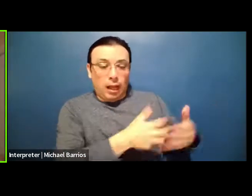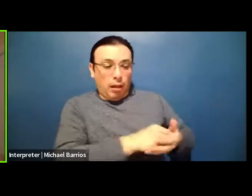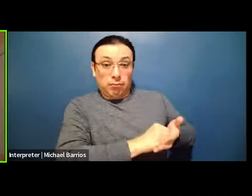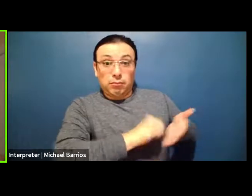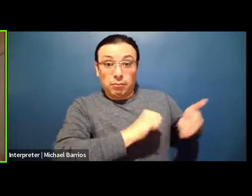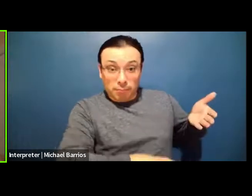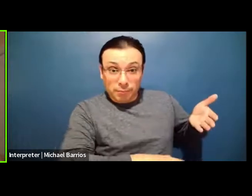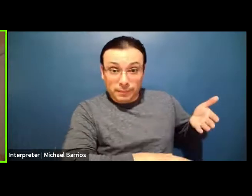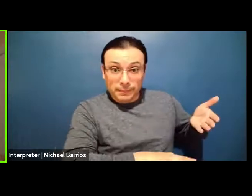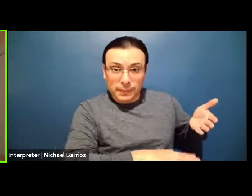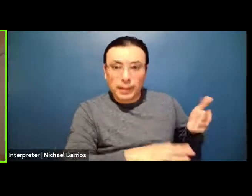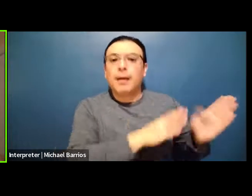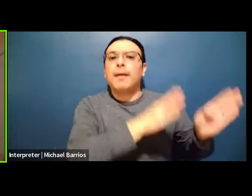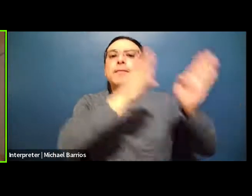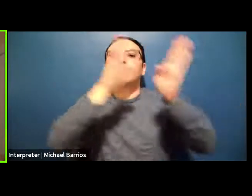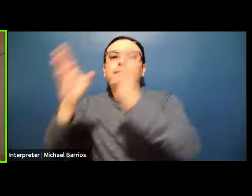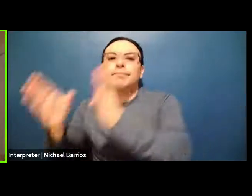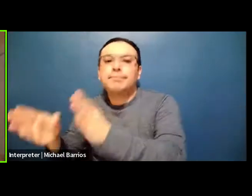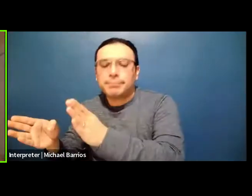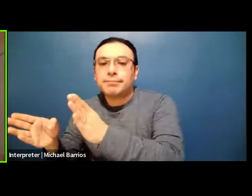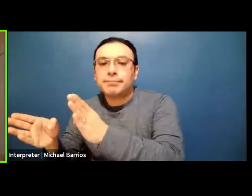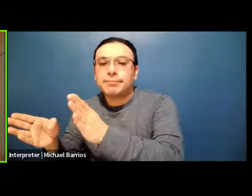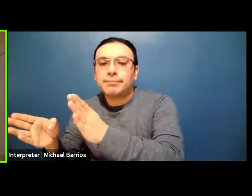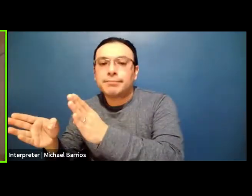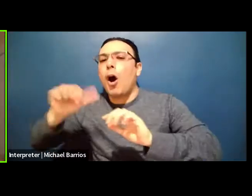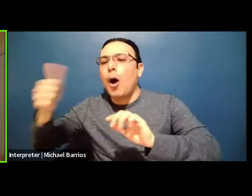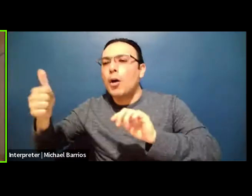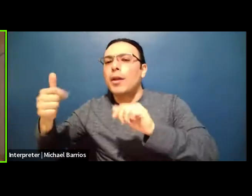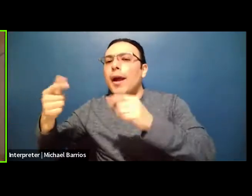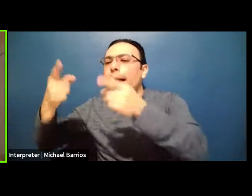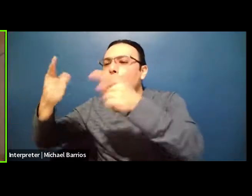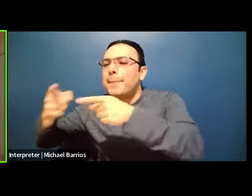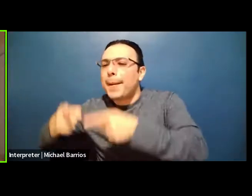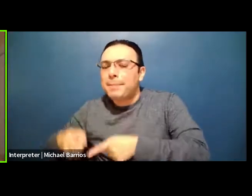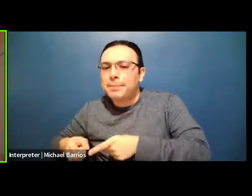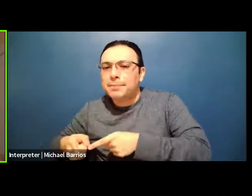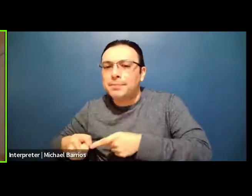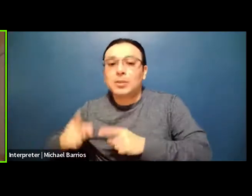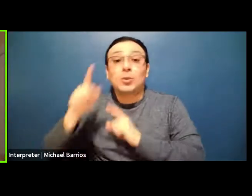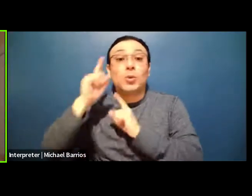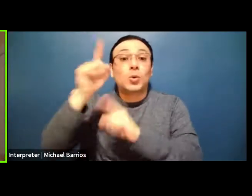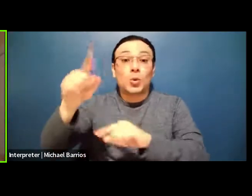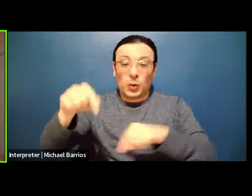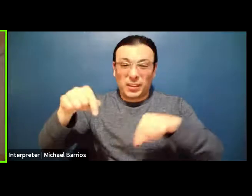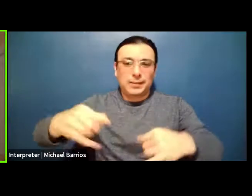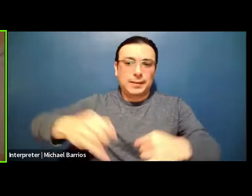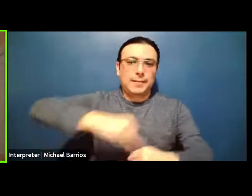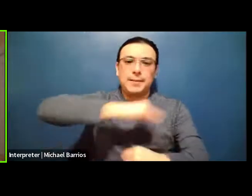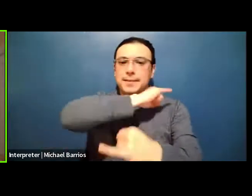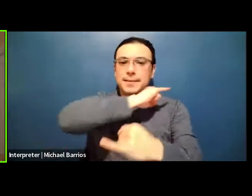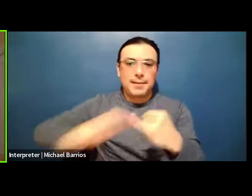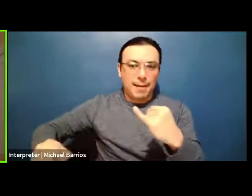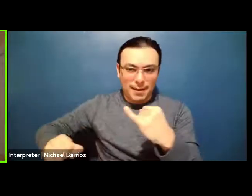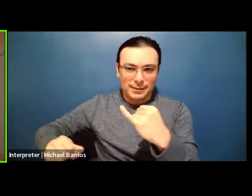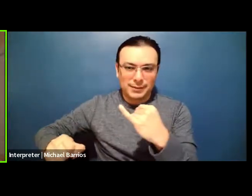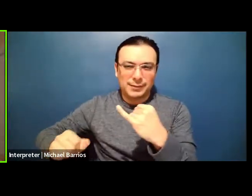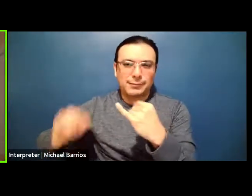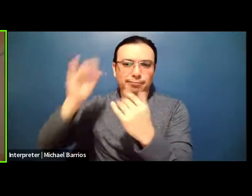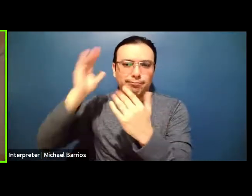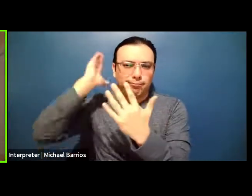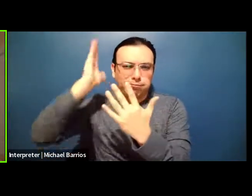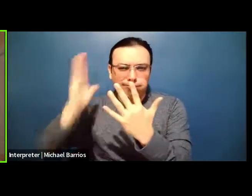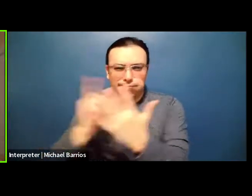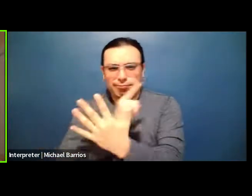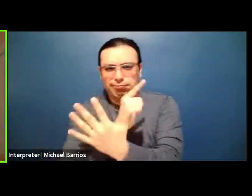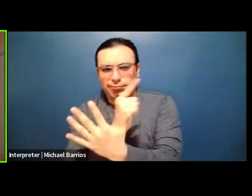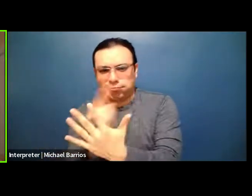plan was for this final event in our series to be a return to the dilemmas that arise when people